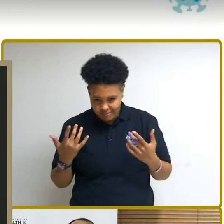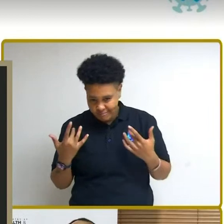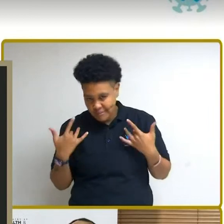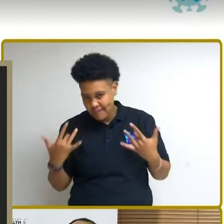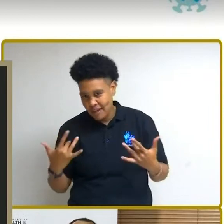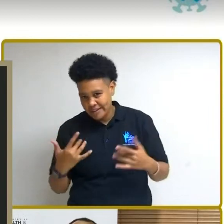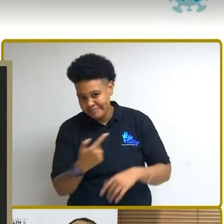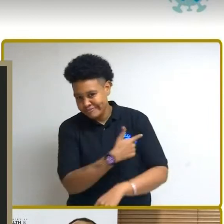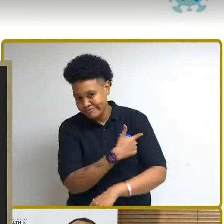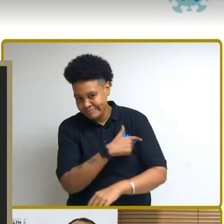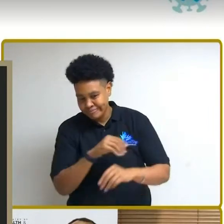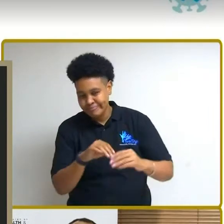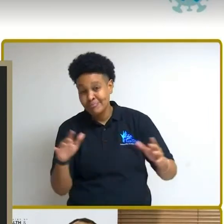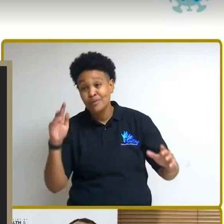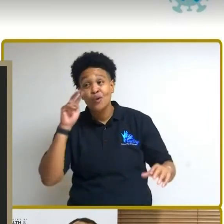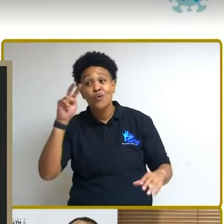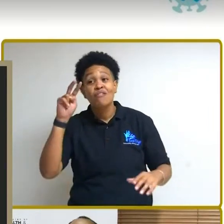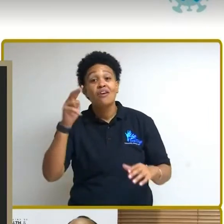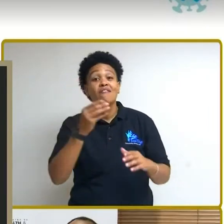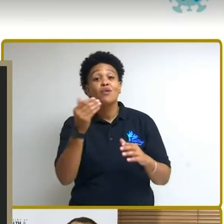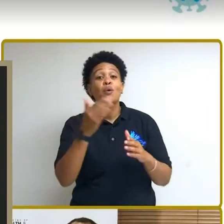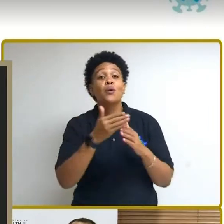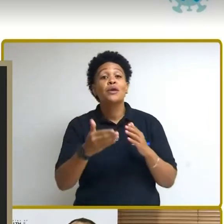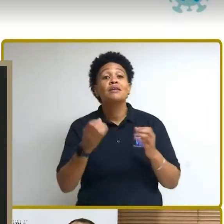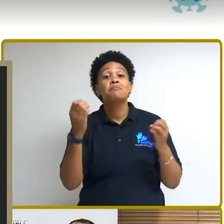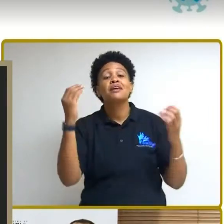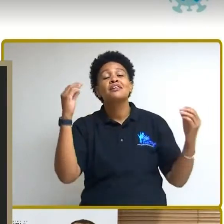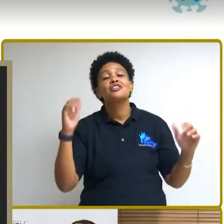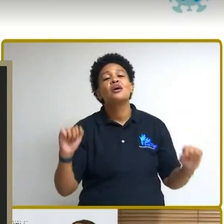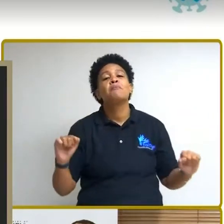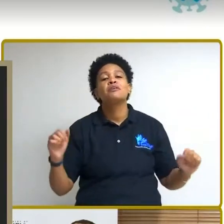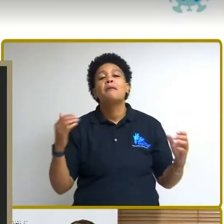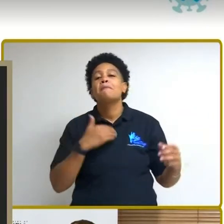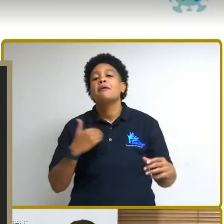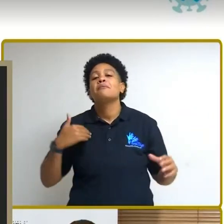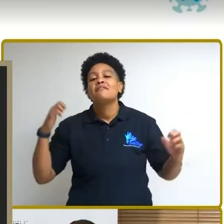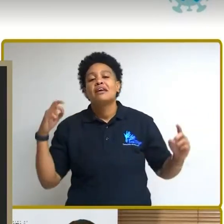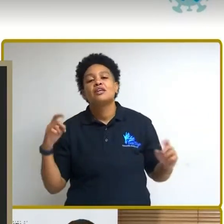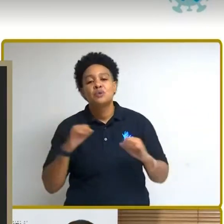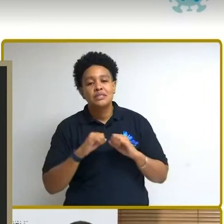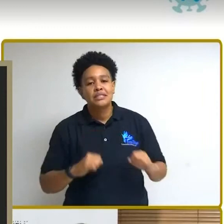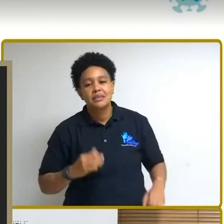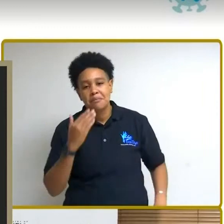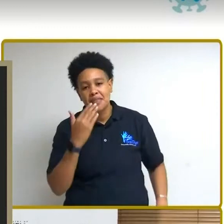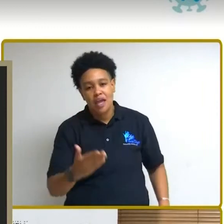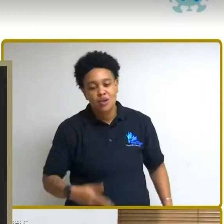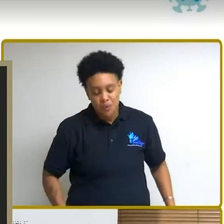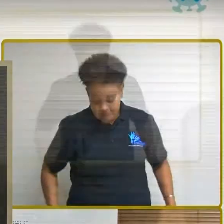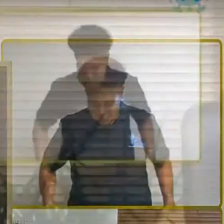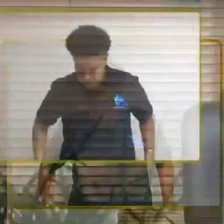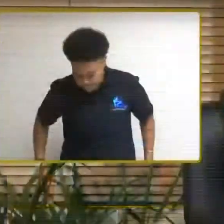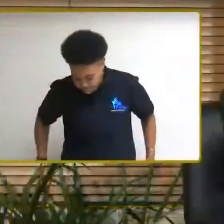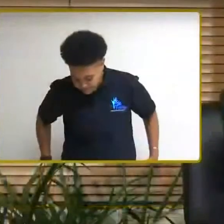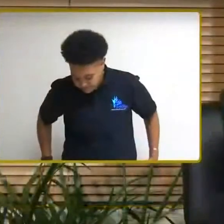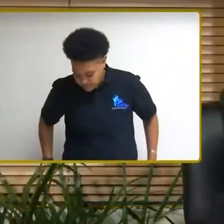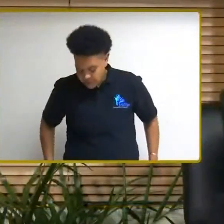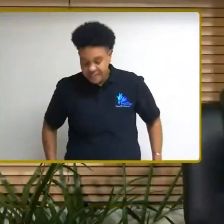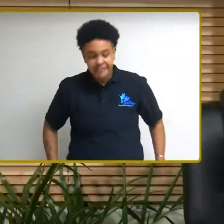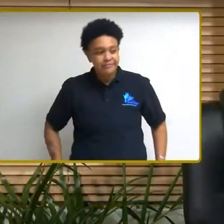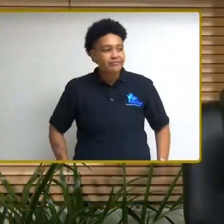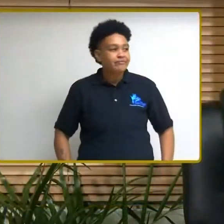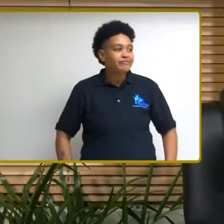few weekends to get as many teachers as possible and members of the education system. Thank you. Thank you. Blessings. Okay, so